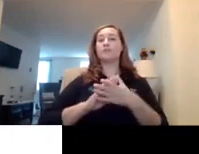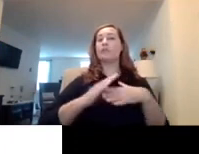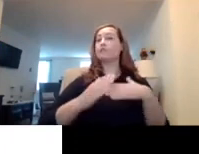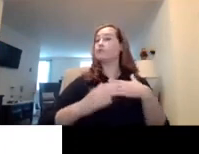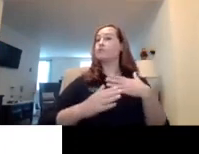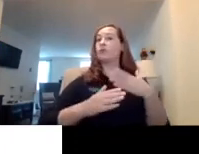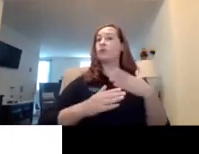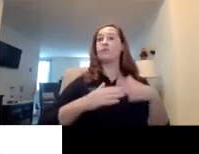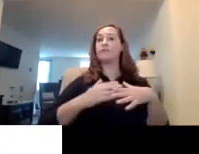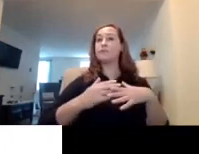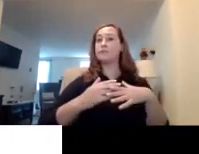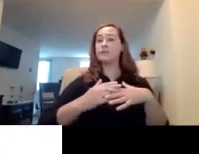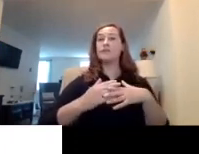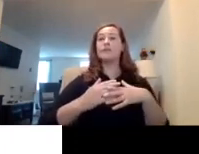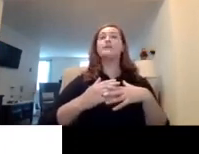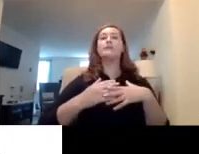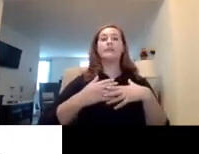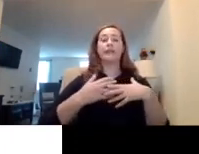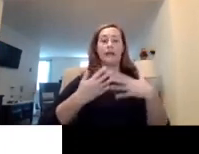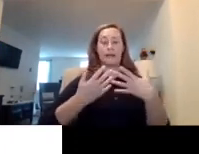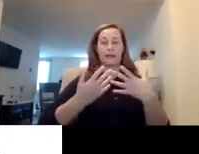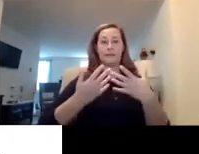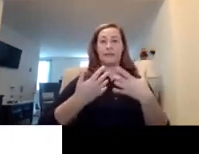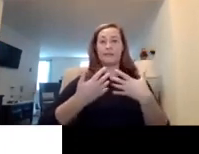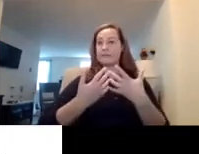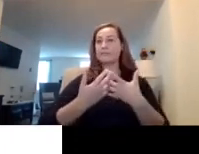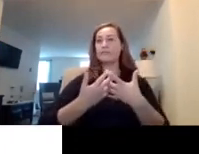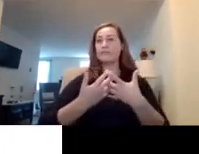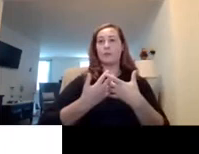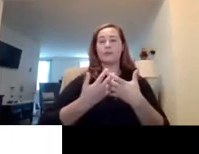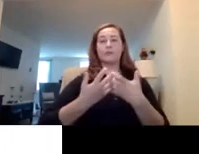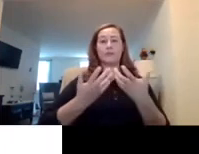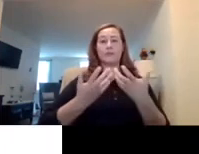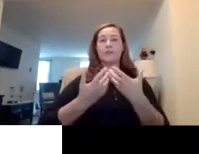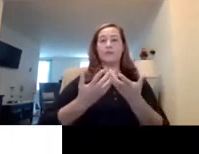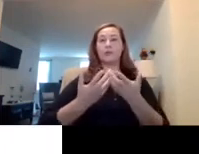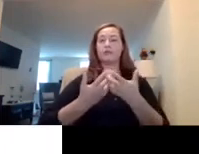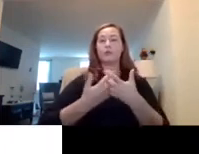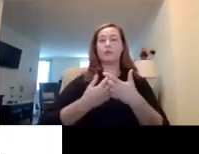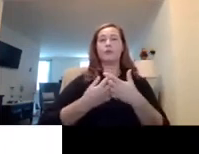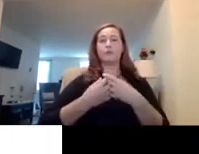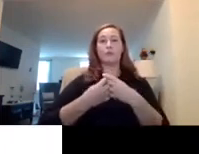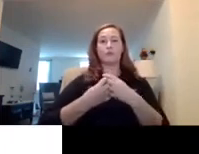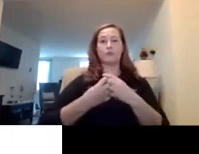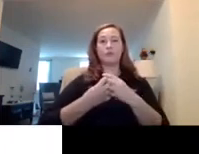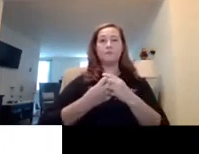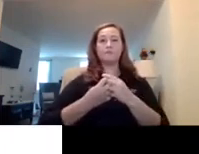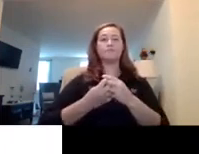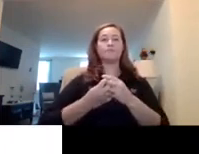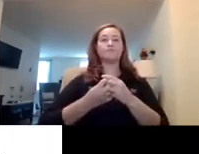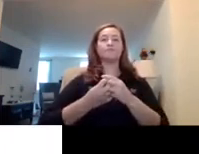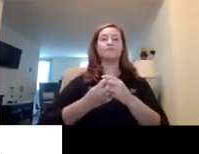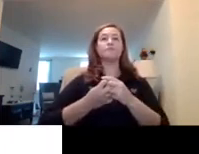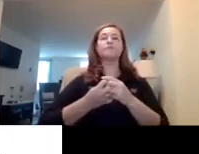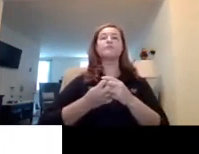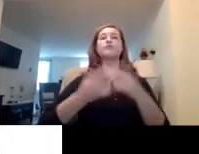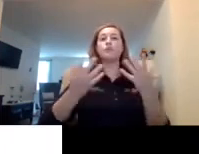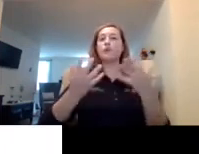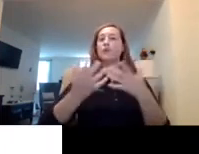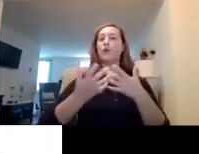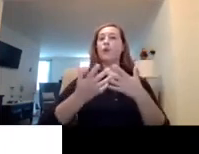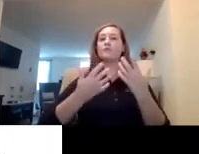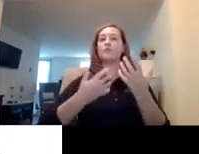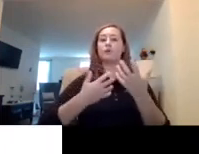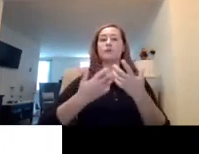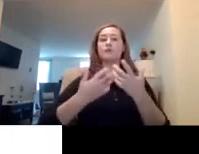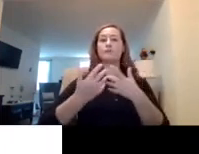patient relations office that assist with the type of work that we are mentioning. So you